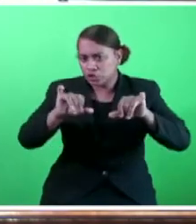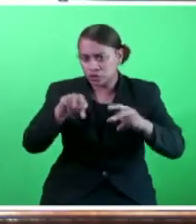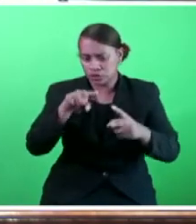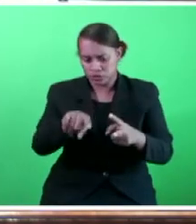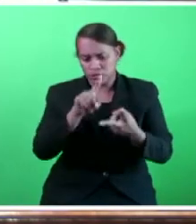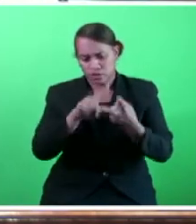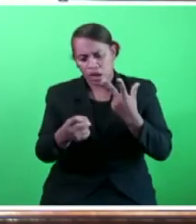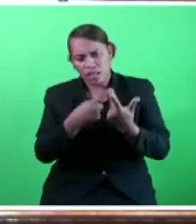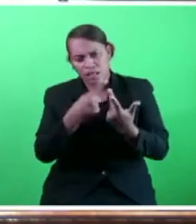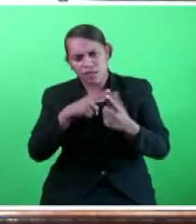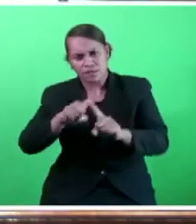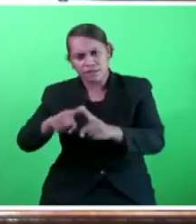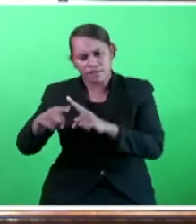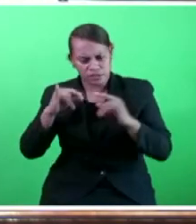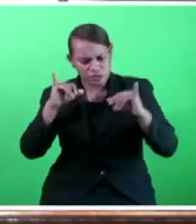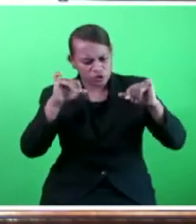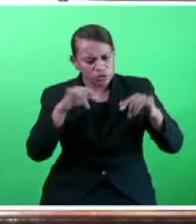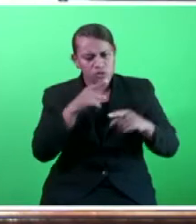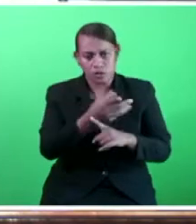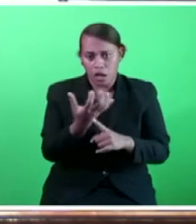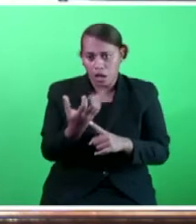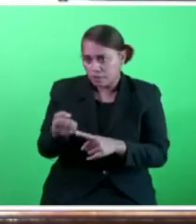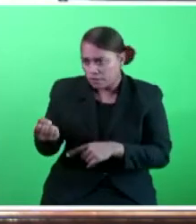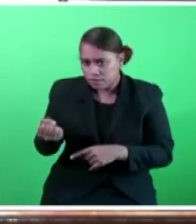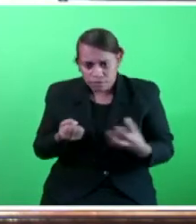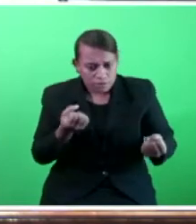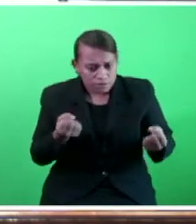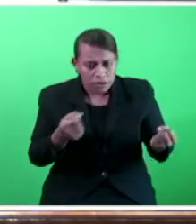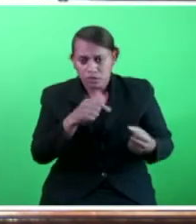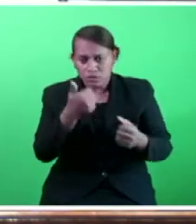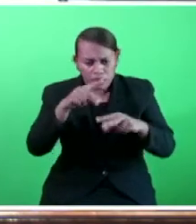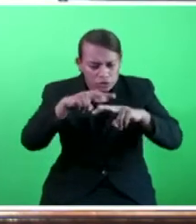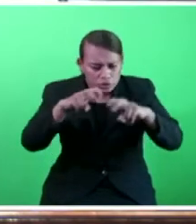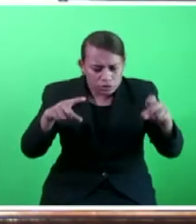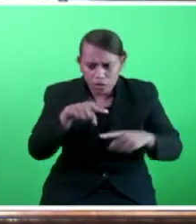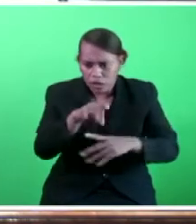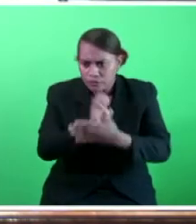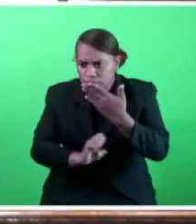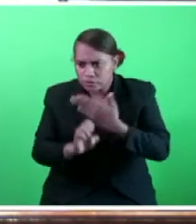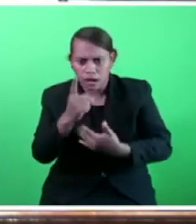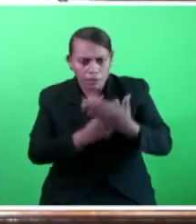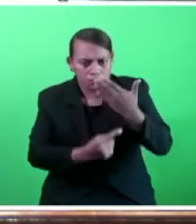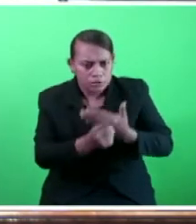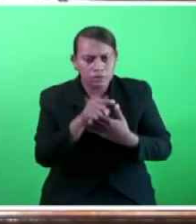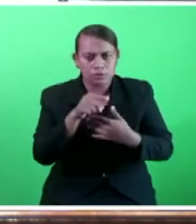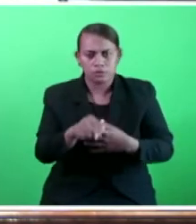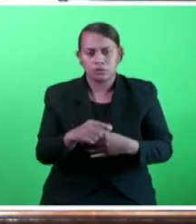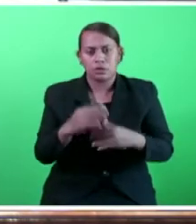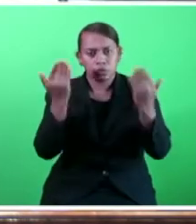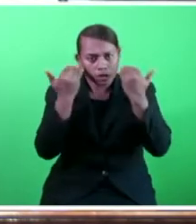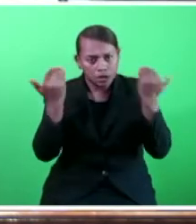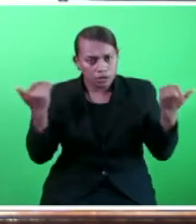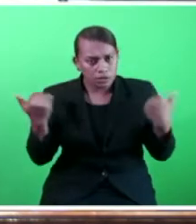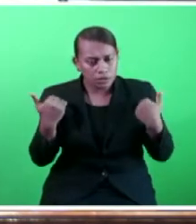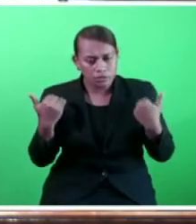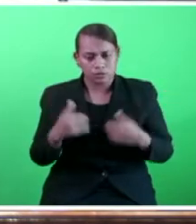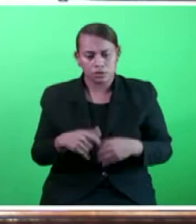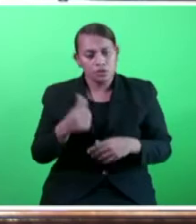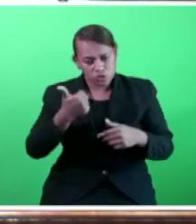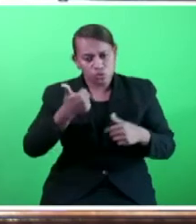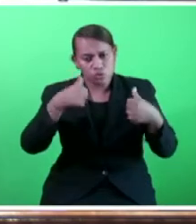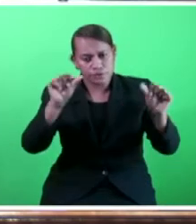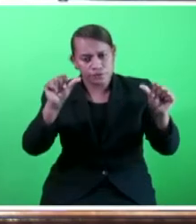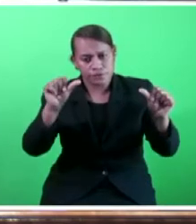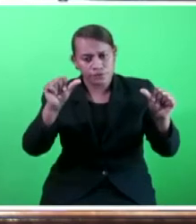that may require changes to the guideline or training provided. Mr. Speaker, sir, to achieve these terms of reference, the